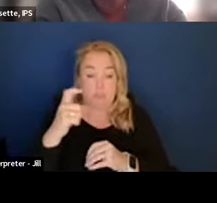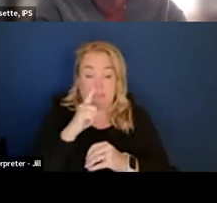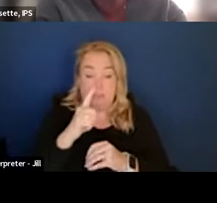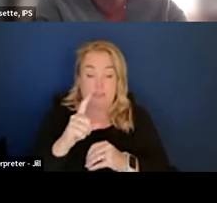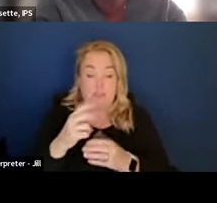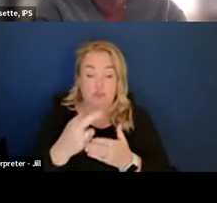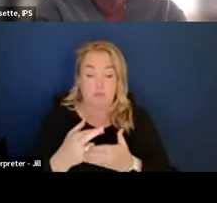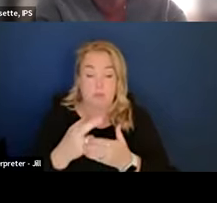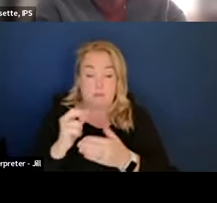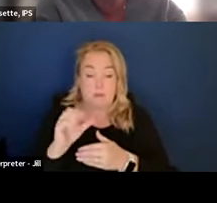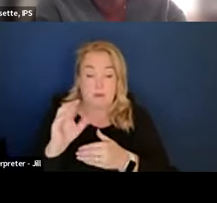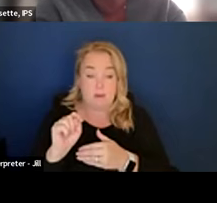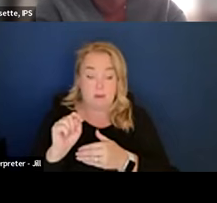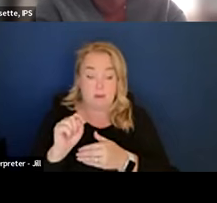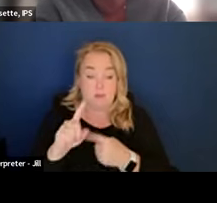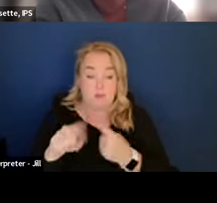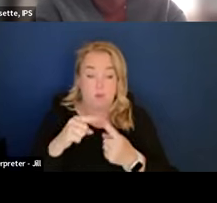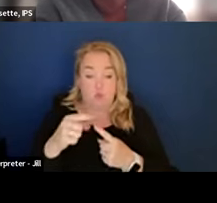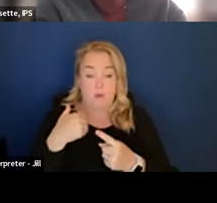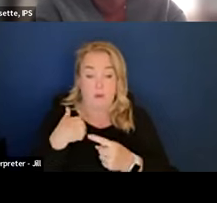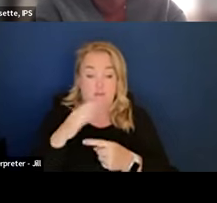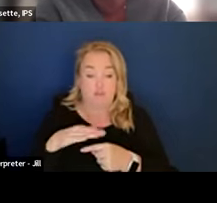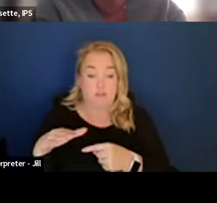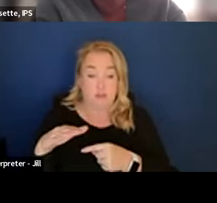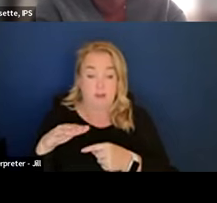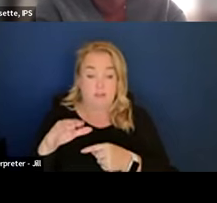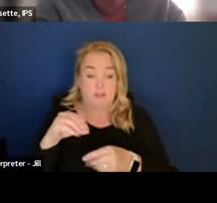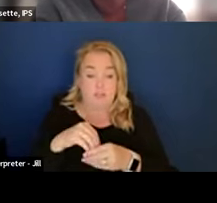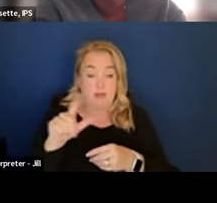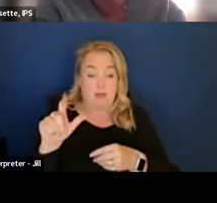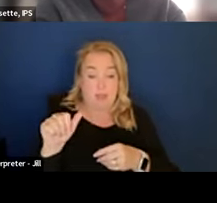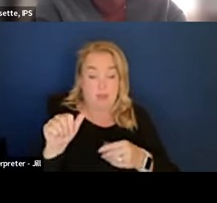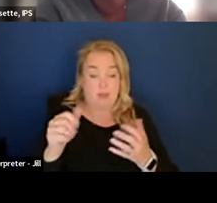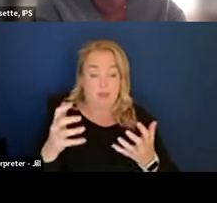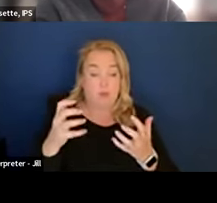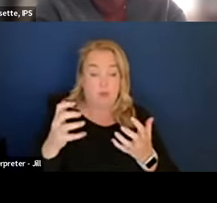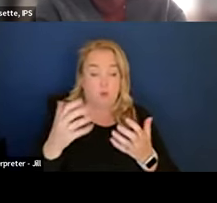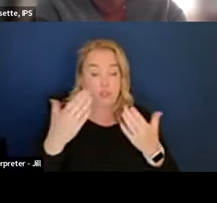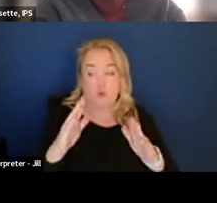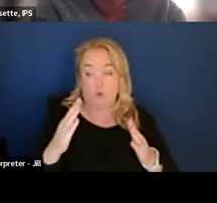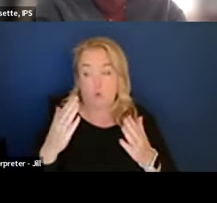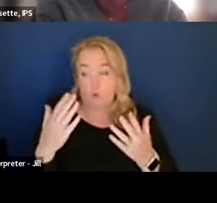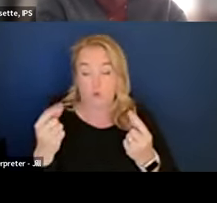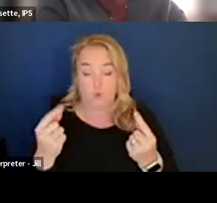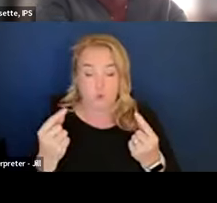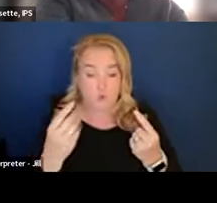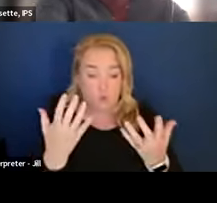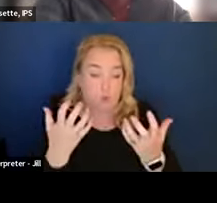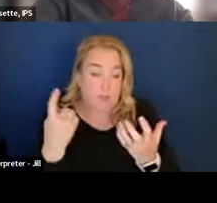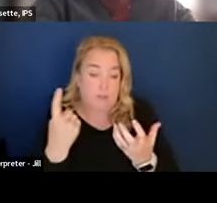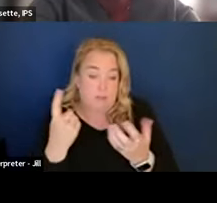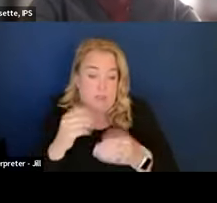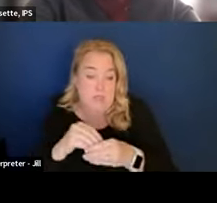app where if you have a child in LA and they want to be, they don't know what they want to be, but they want to do something